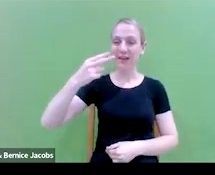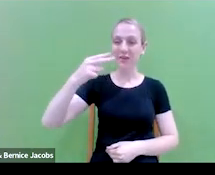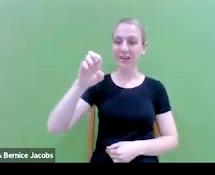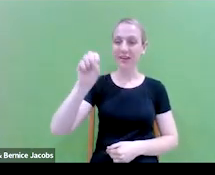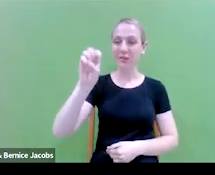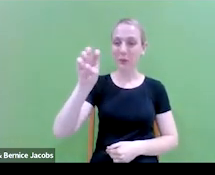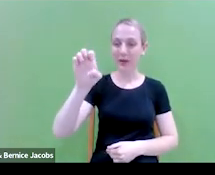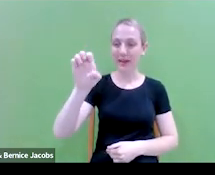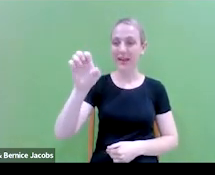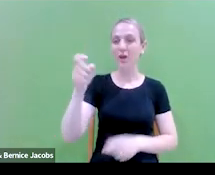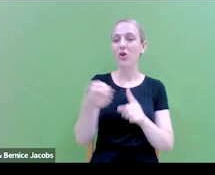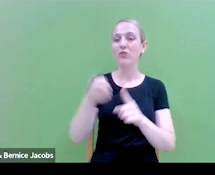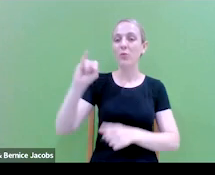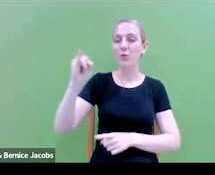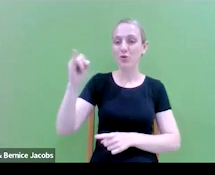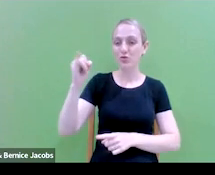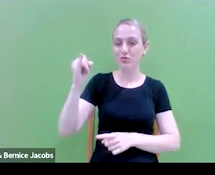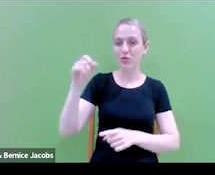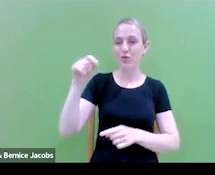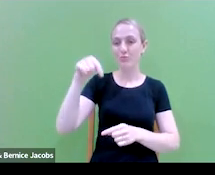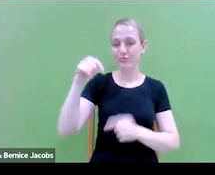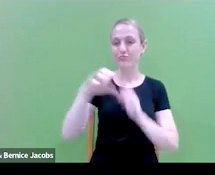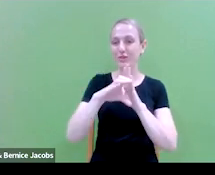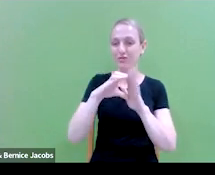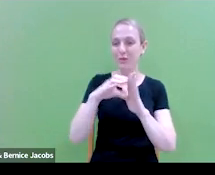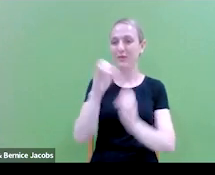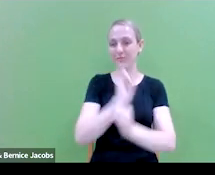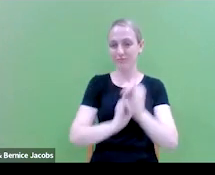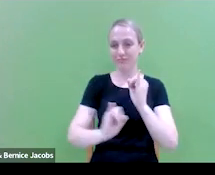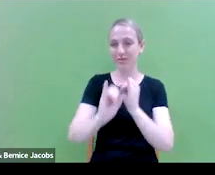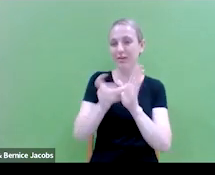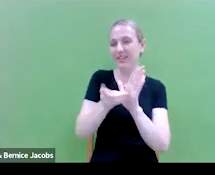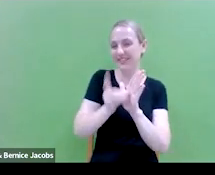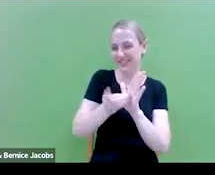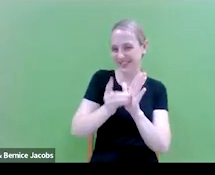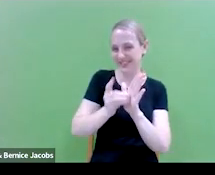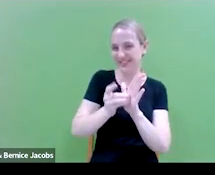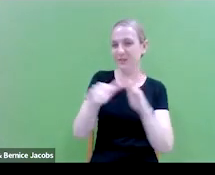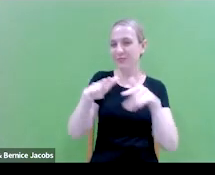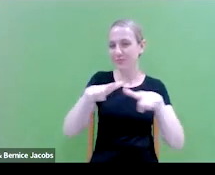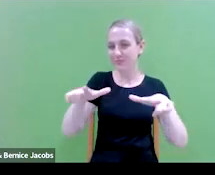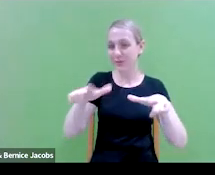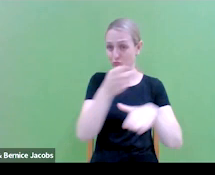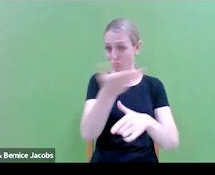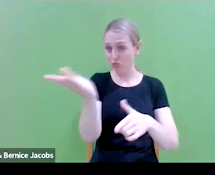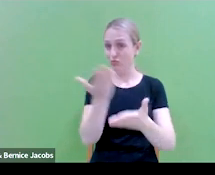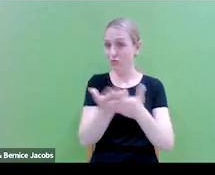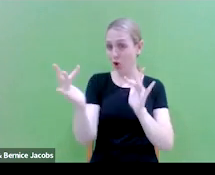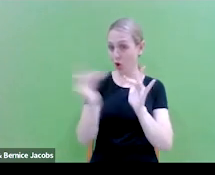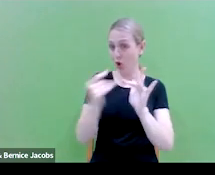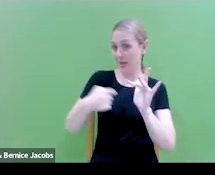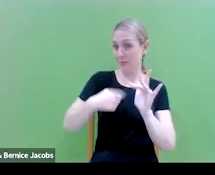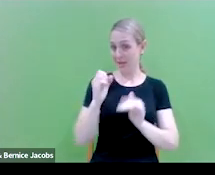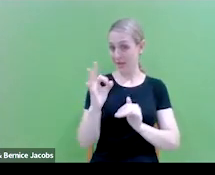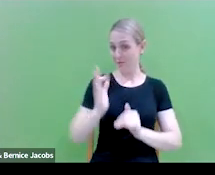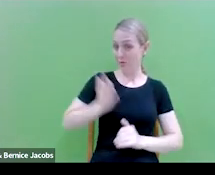for our Johannesburg chapter for the Interaction Design Foundation. You can always reach out to me if you'd like to be a speaker or would